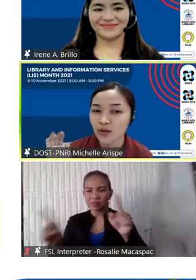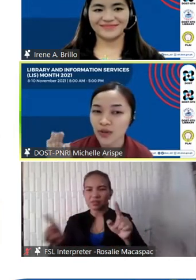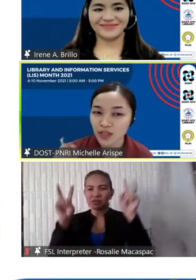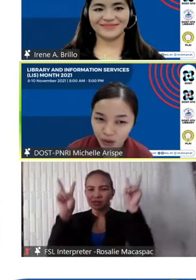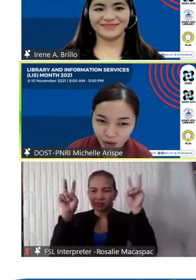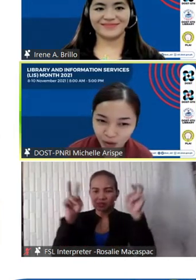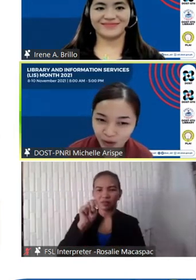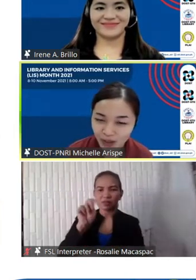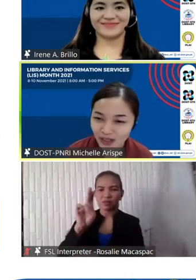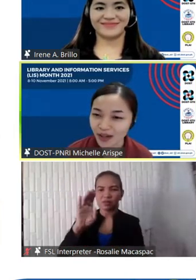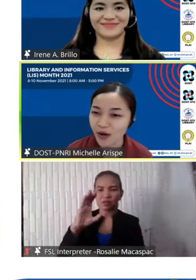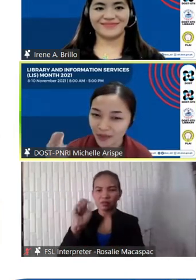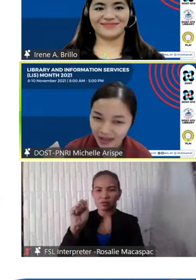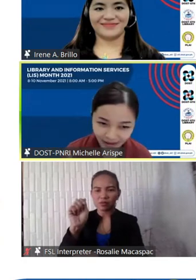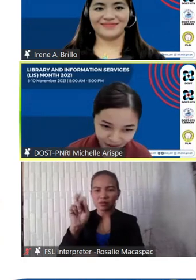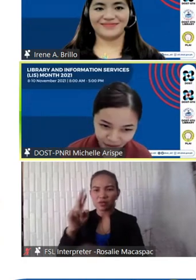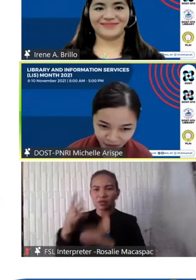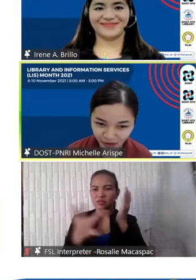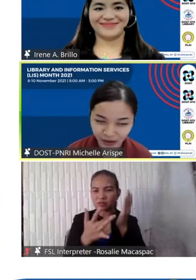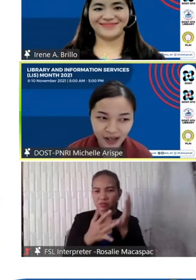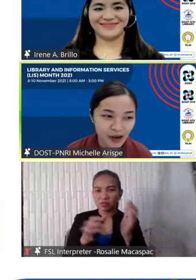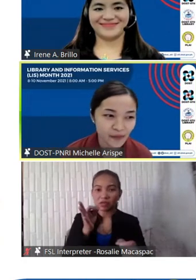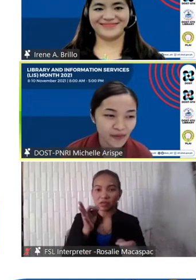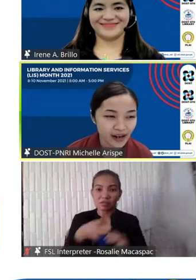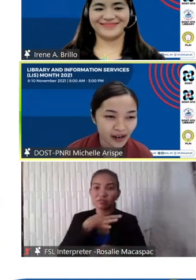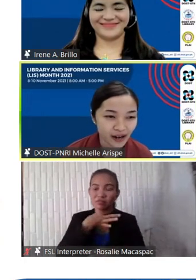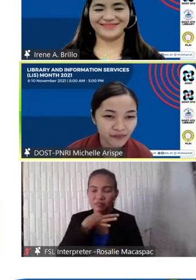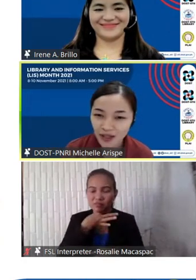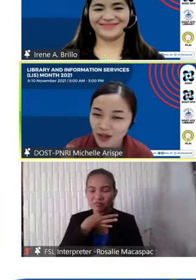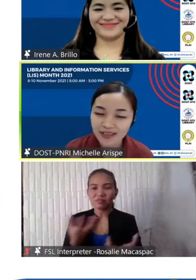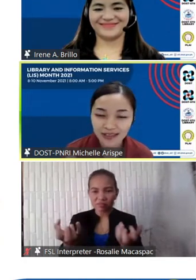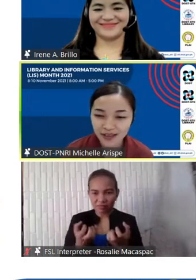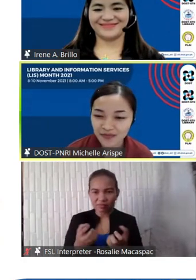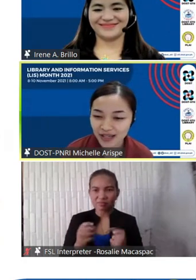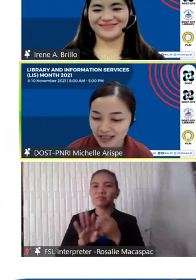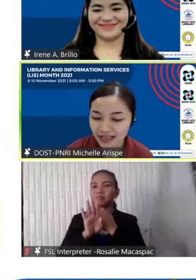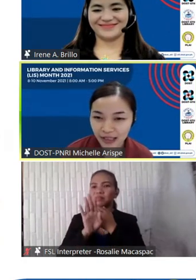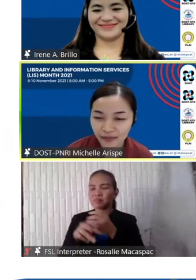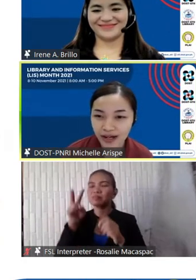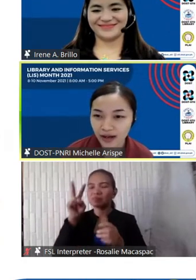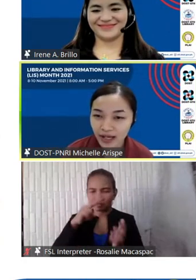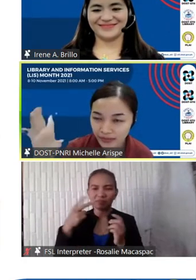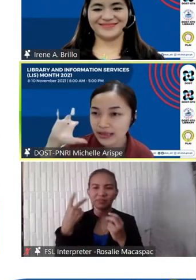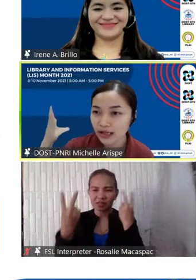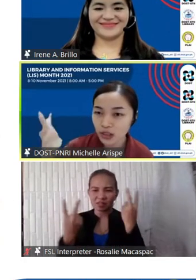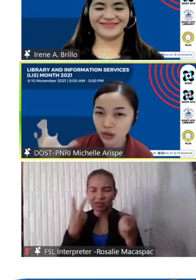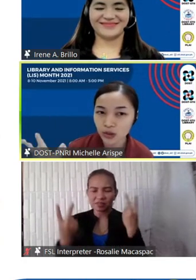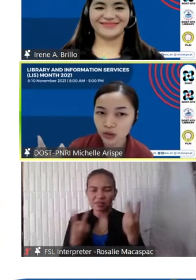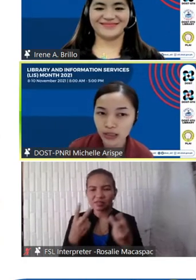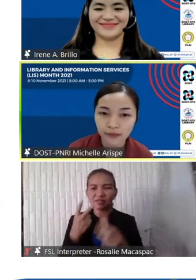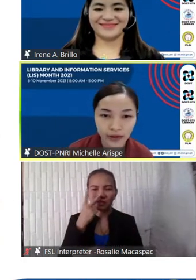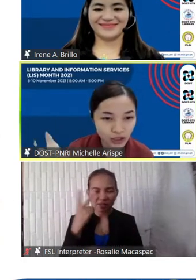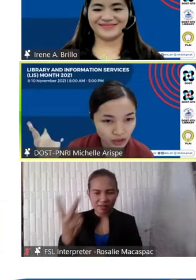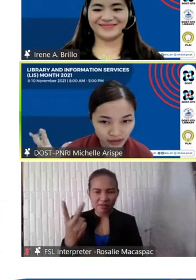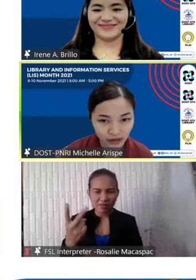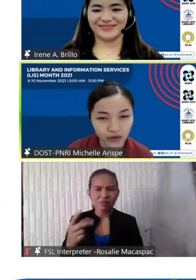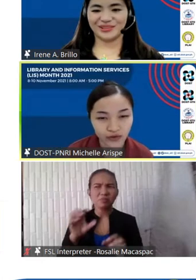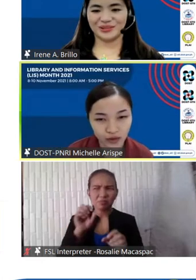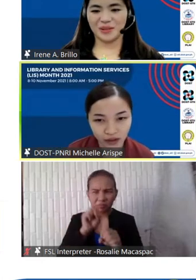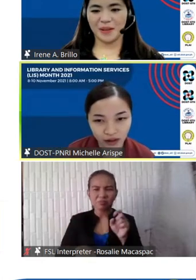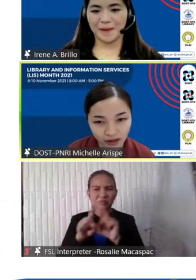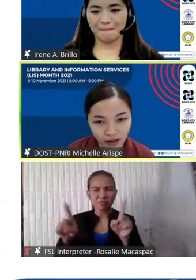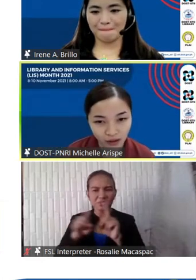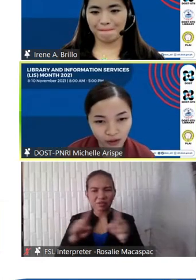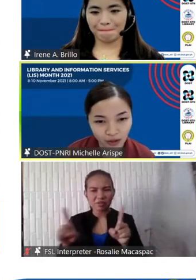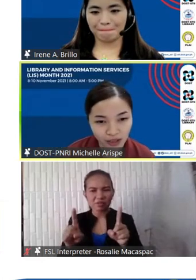technologies. Kung medyo curious kayo, balikan nyo yun. Para, yun, basically, para maiba lang yung impression natin